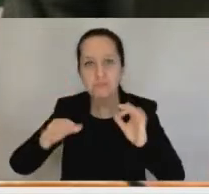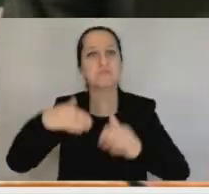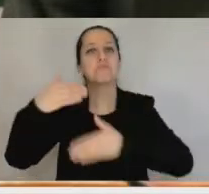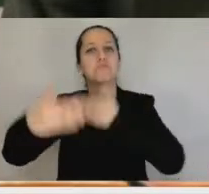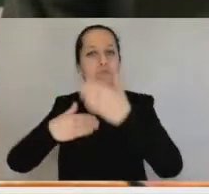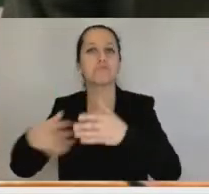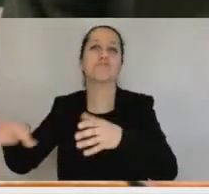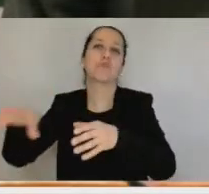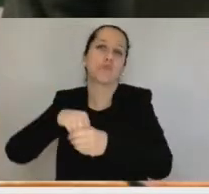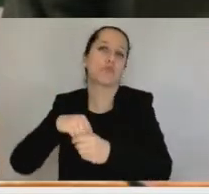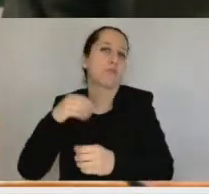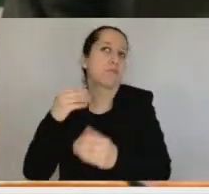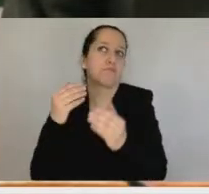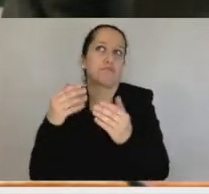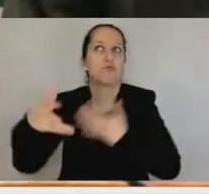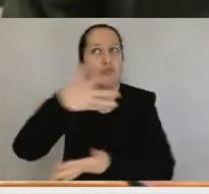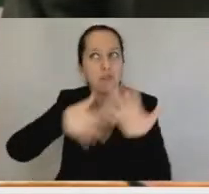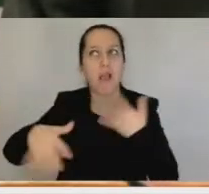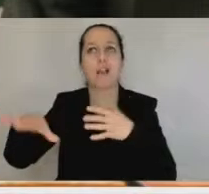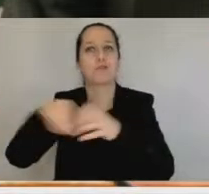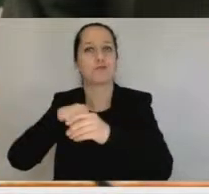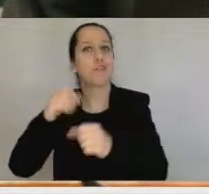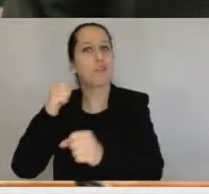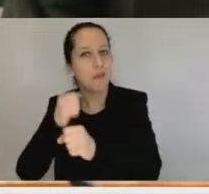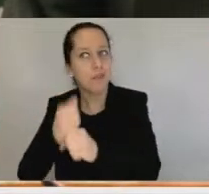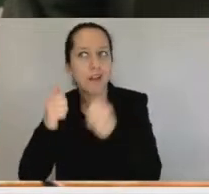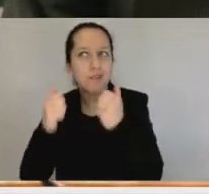full inclusion?